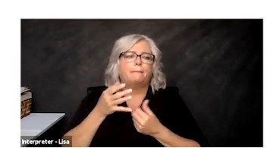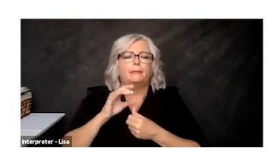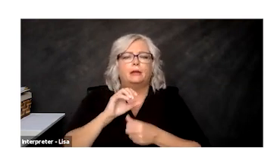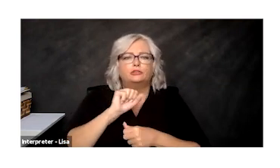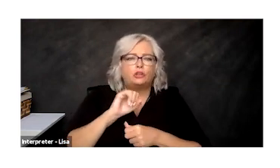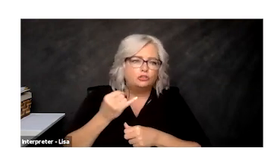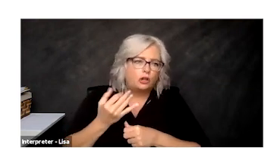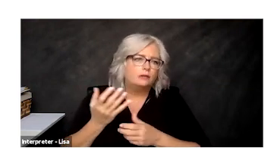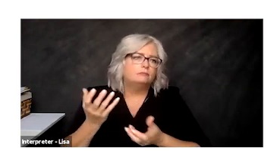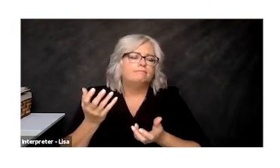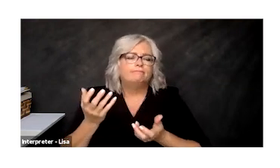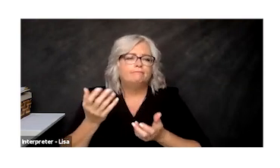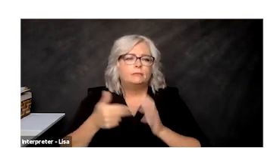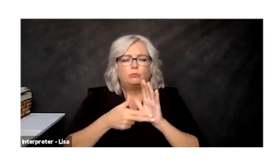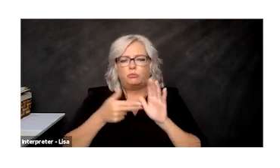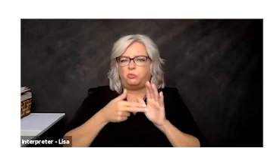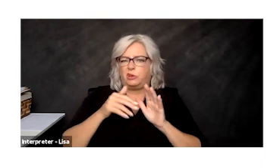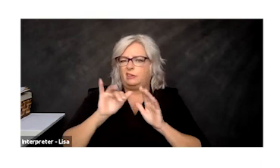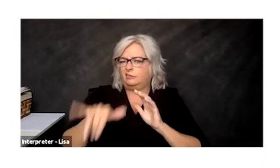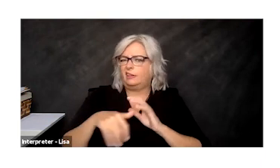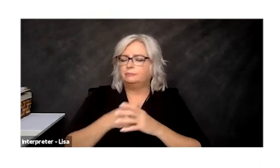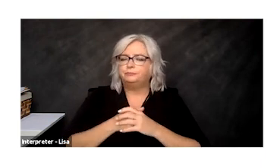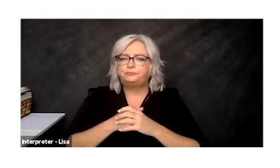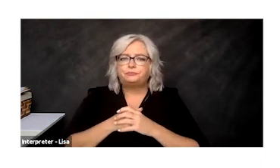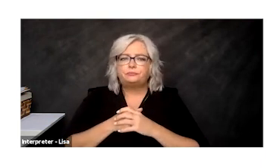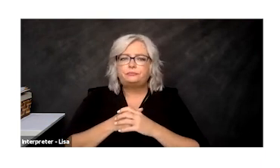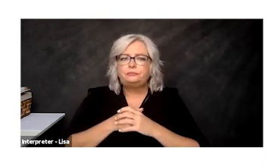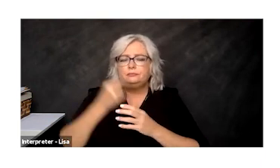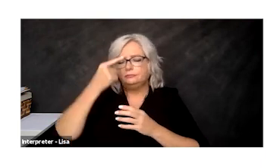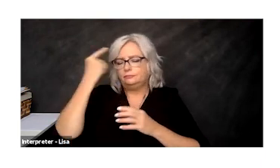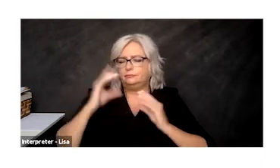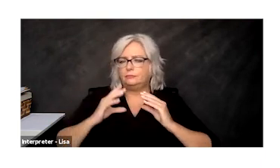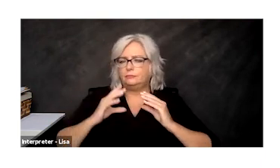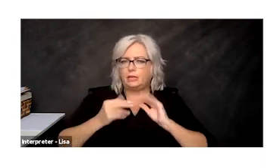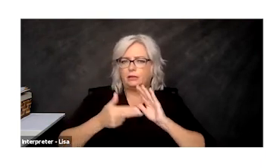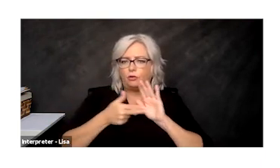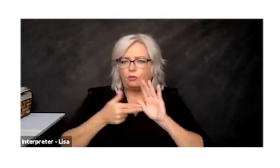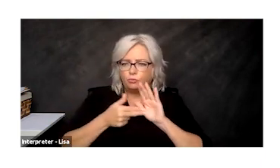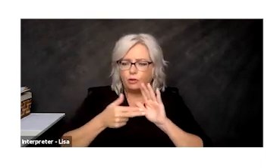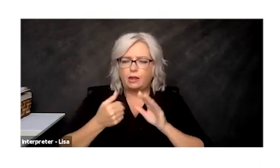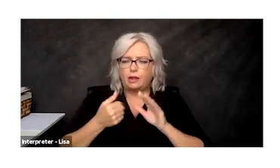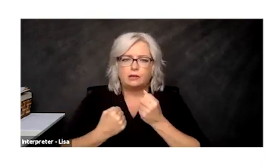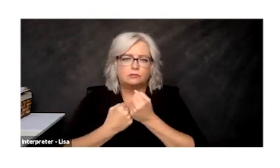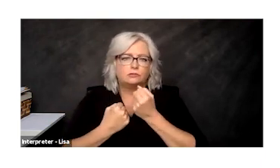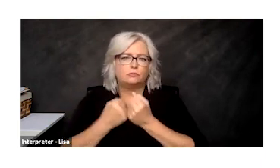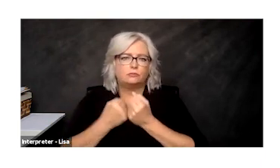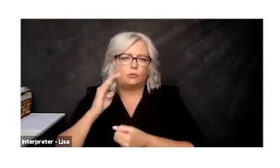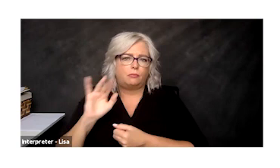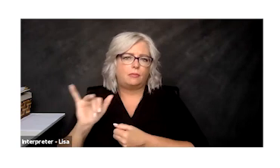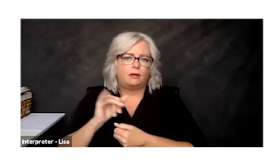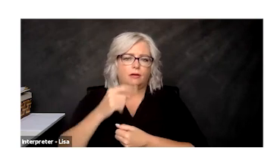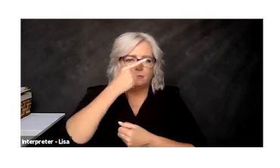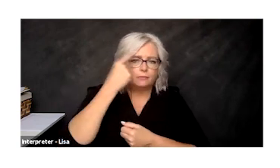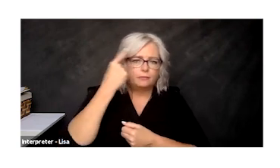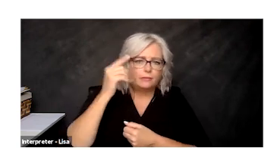sort of brands like that. And these were Black-owned brands, and they were supported by Black and Brown